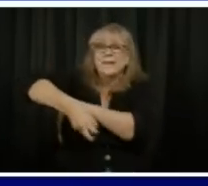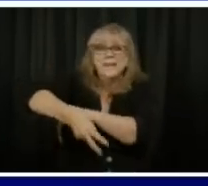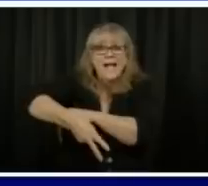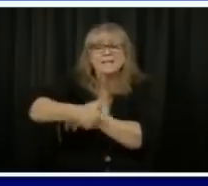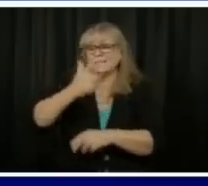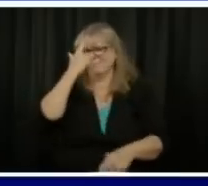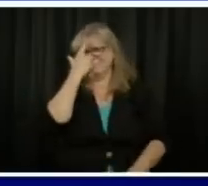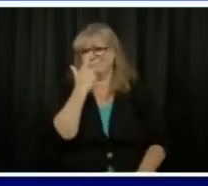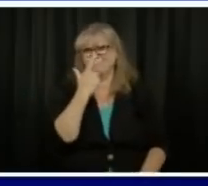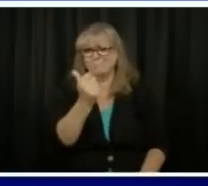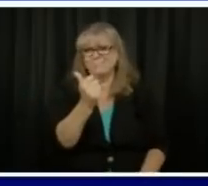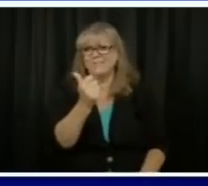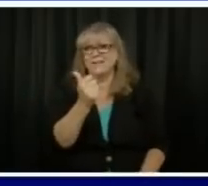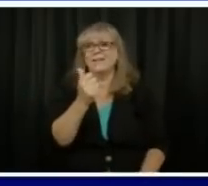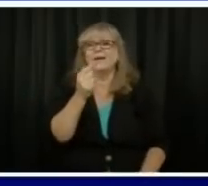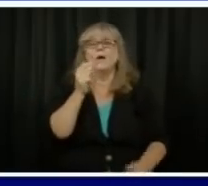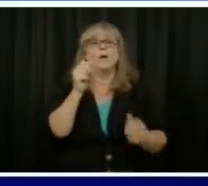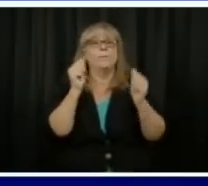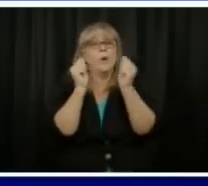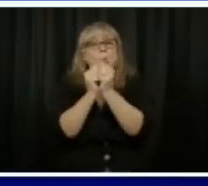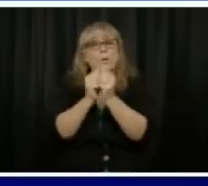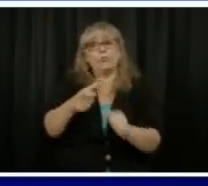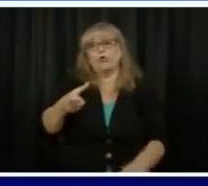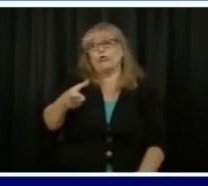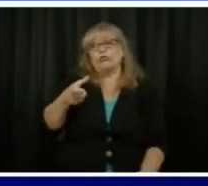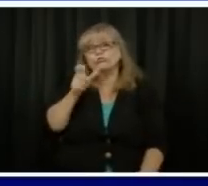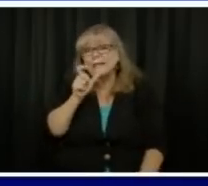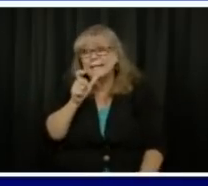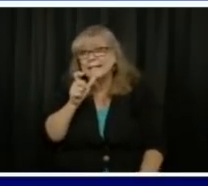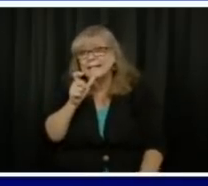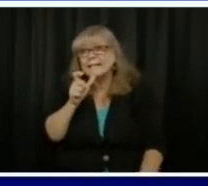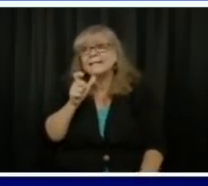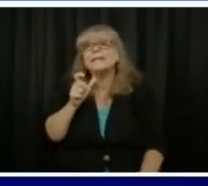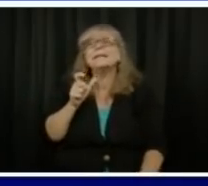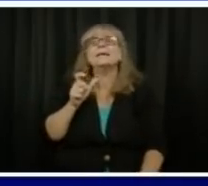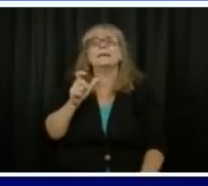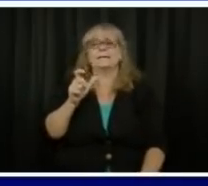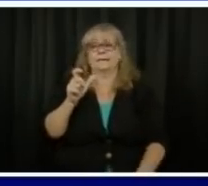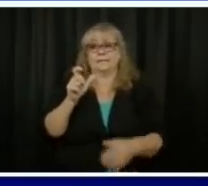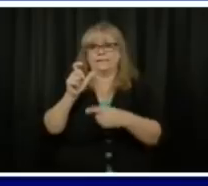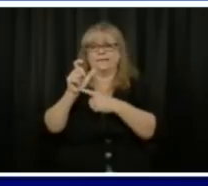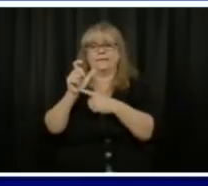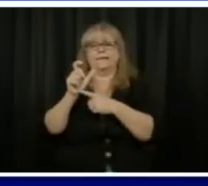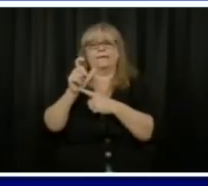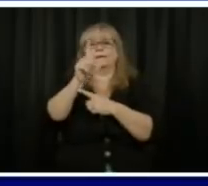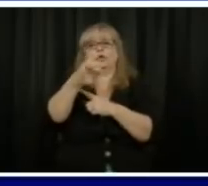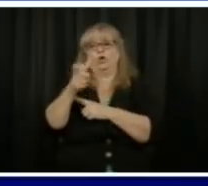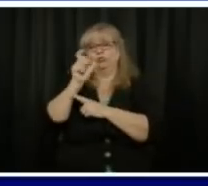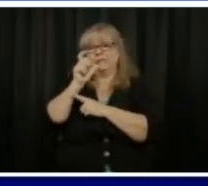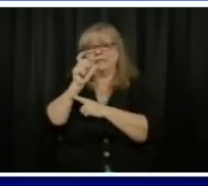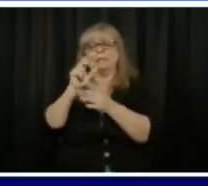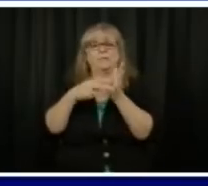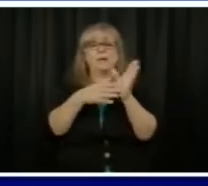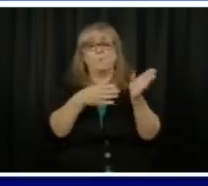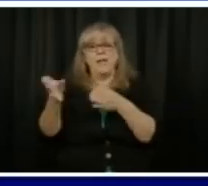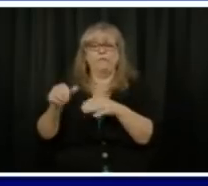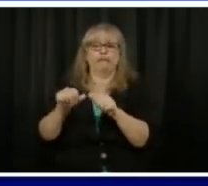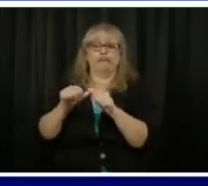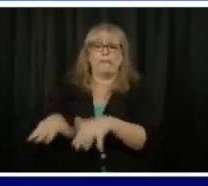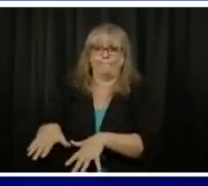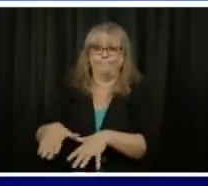are reduced, and as those groups that came in together as 4 or 6 drift apart and interact with others, that is where we